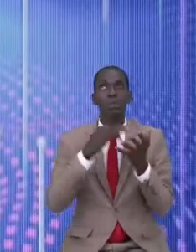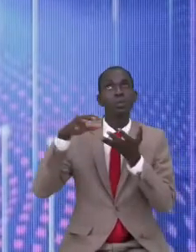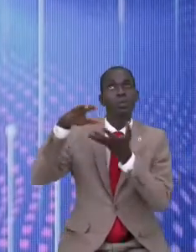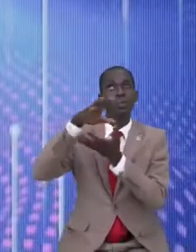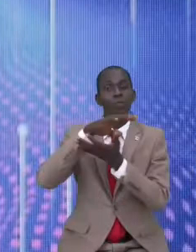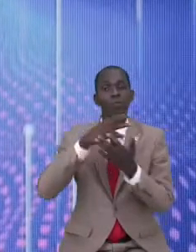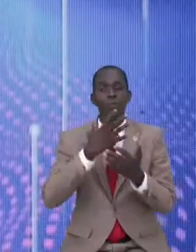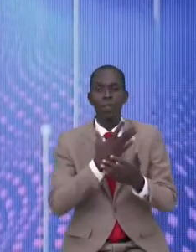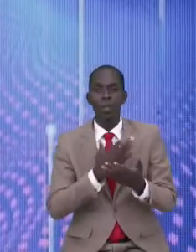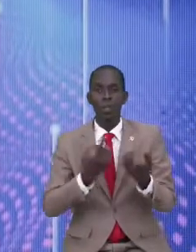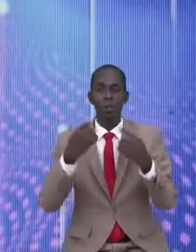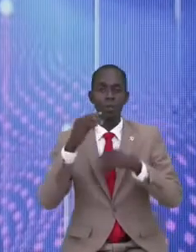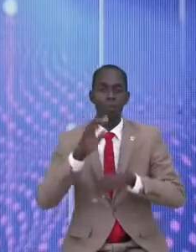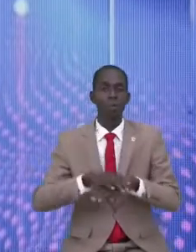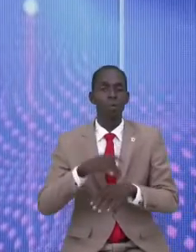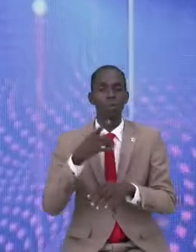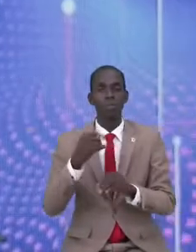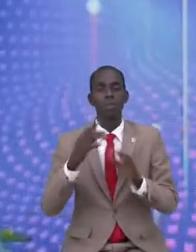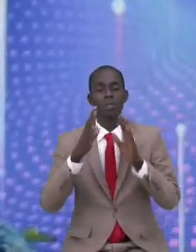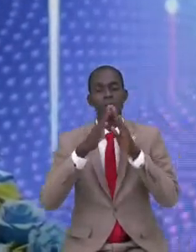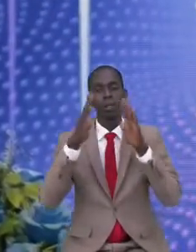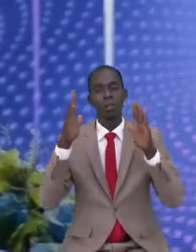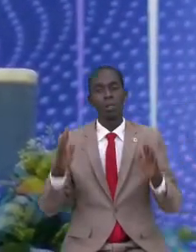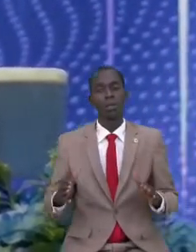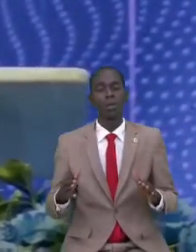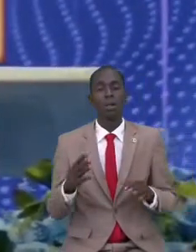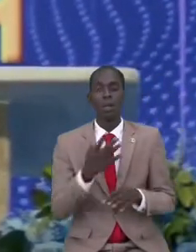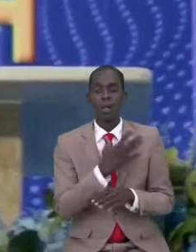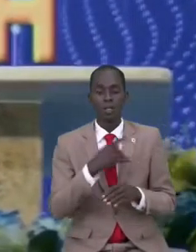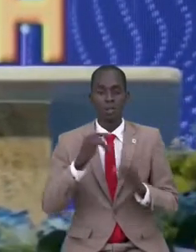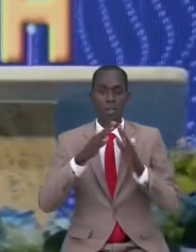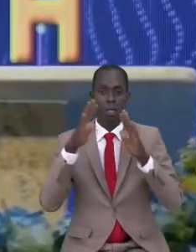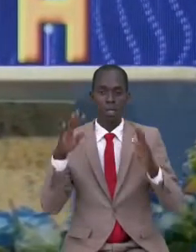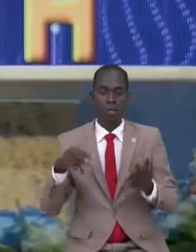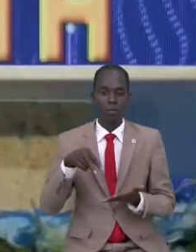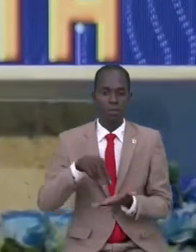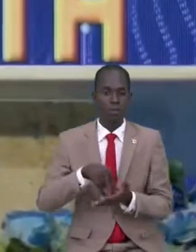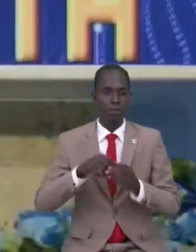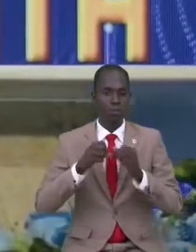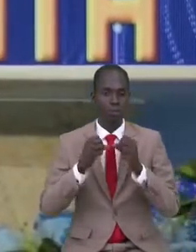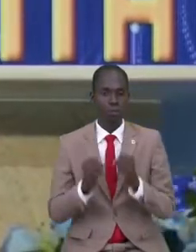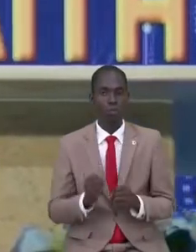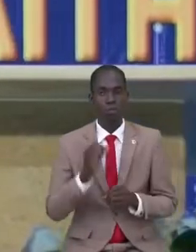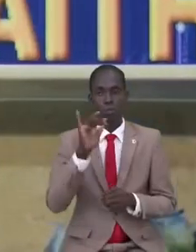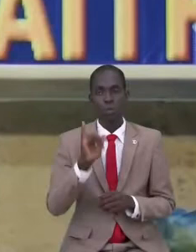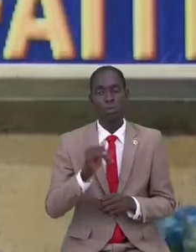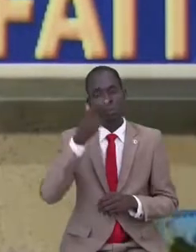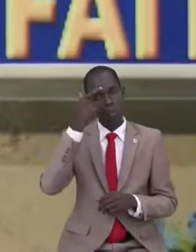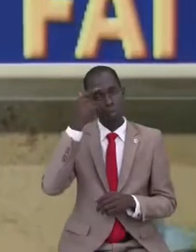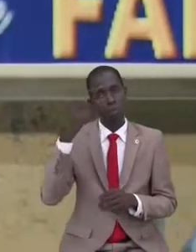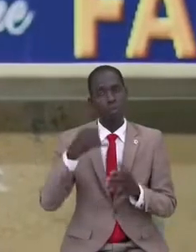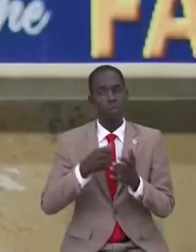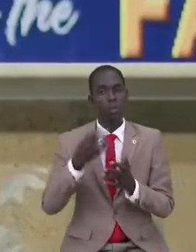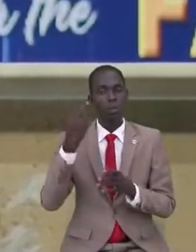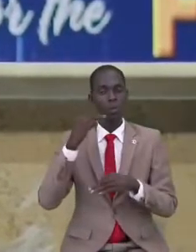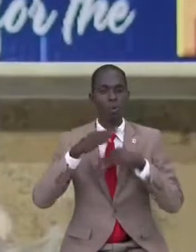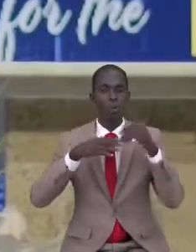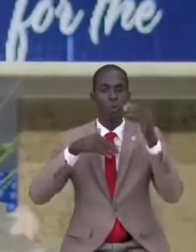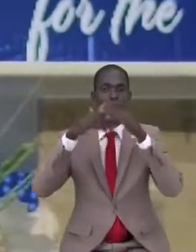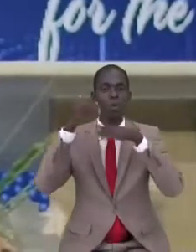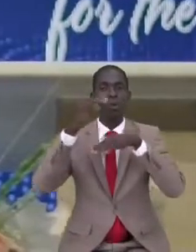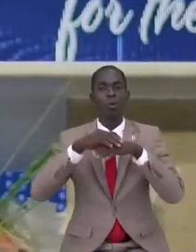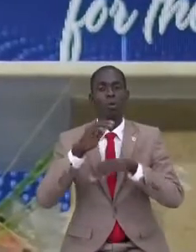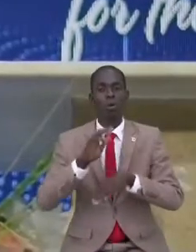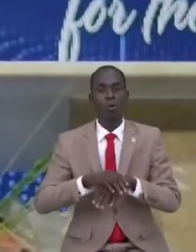beat upon the house, and it stood firm because it was built on the